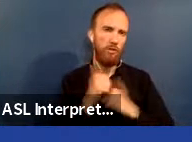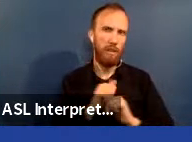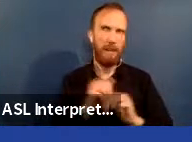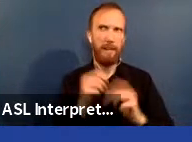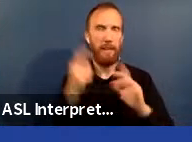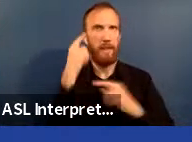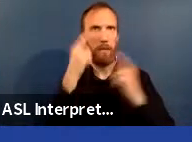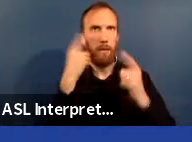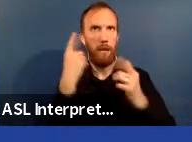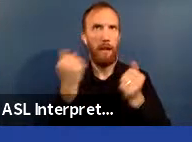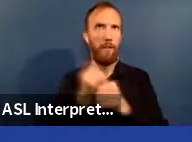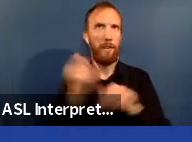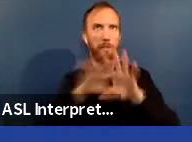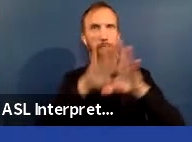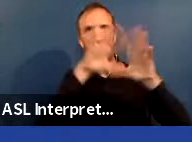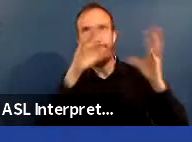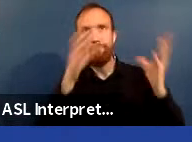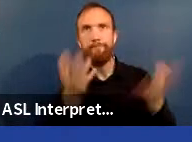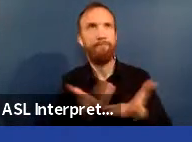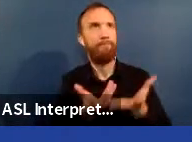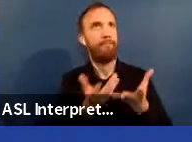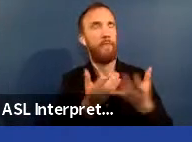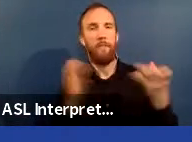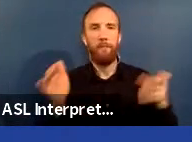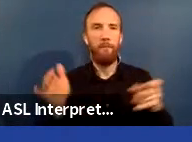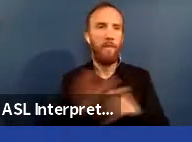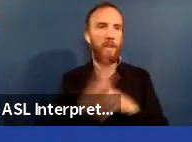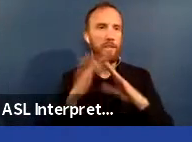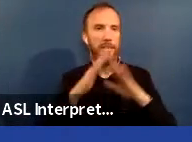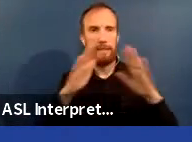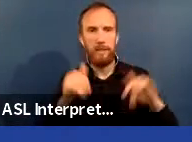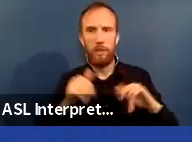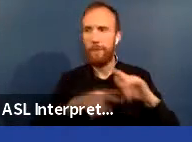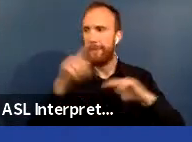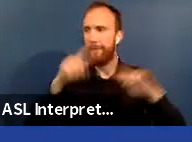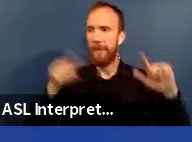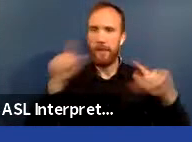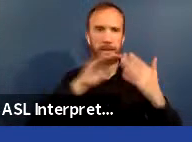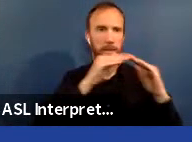holistic context of the systems and communities that they experience in their lives.